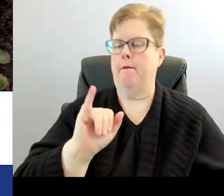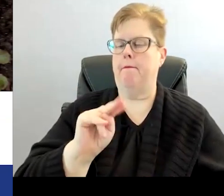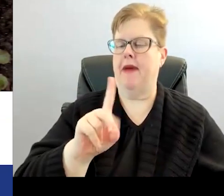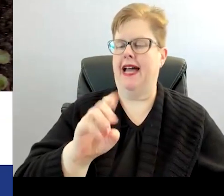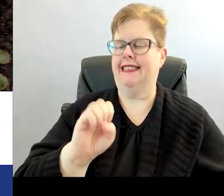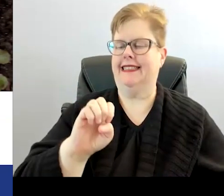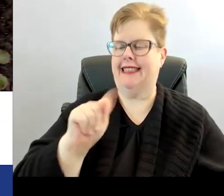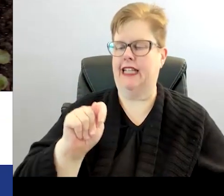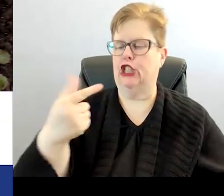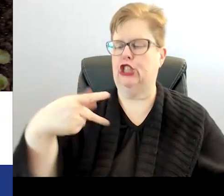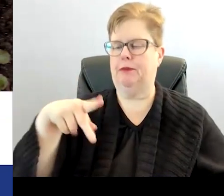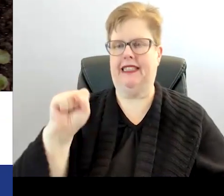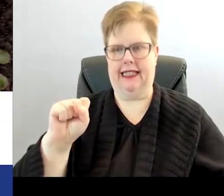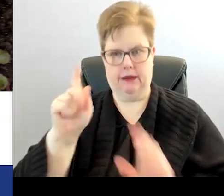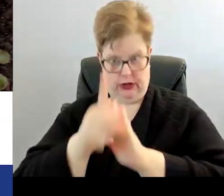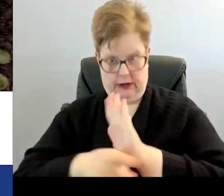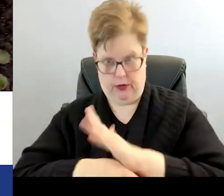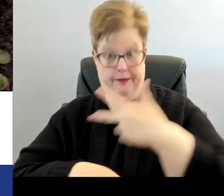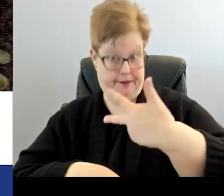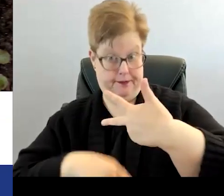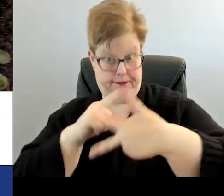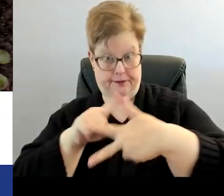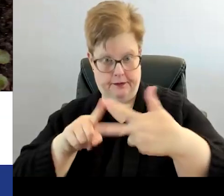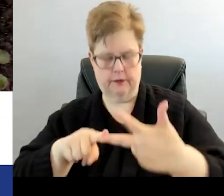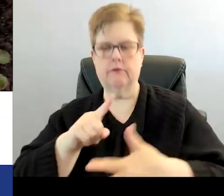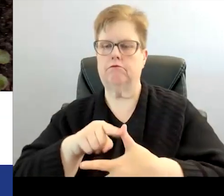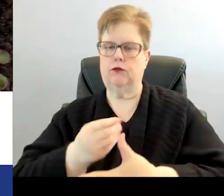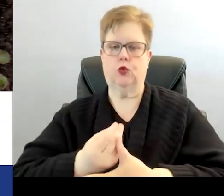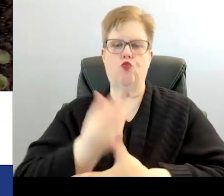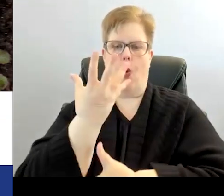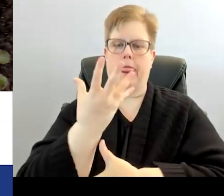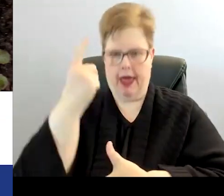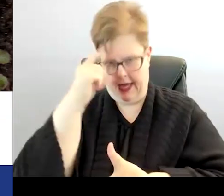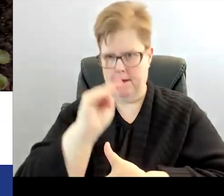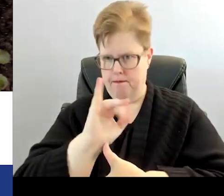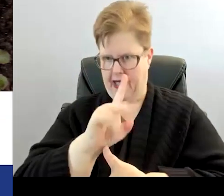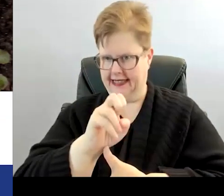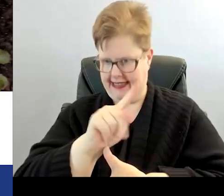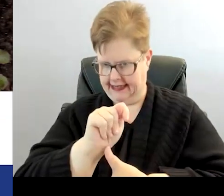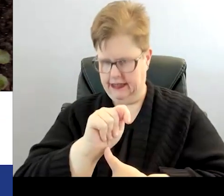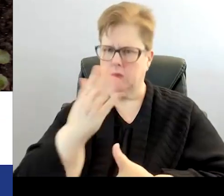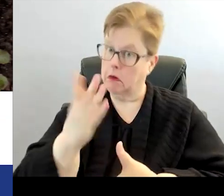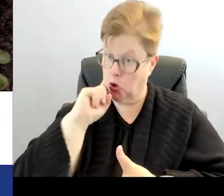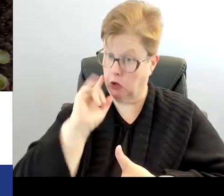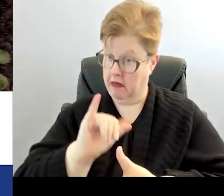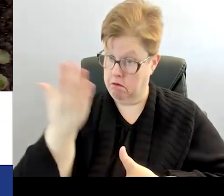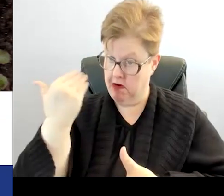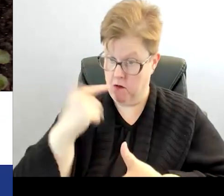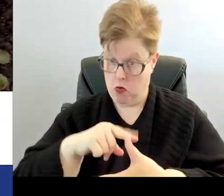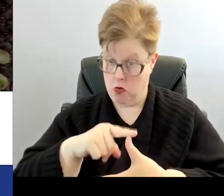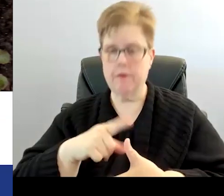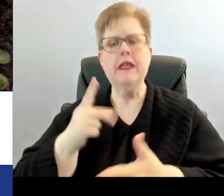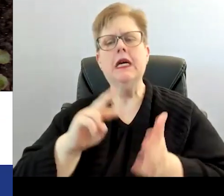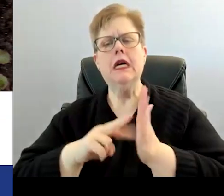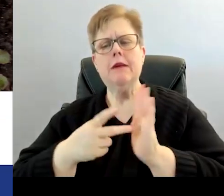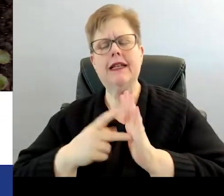principle. That's three things. The first one is growth mindset. You may have heard about this. What it means